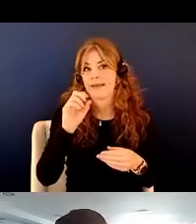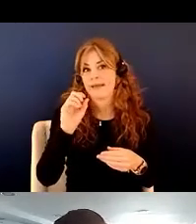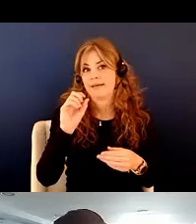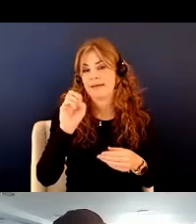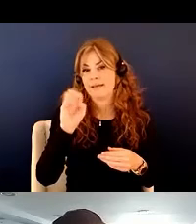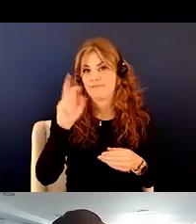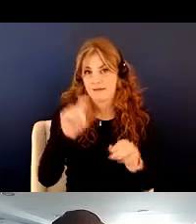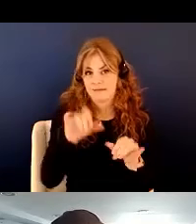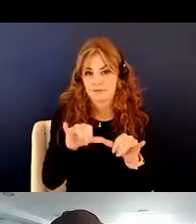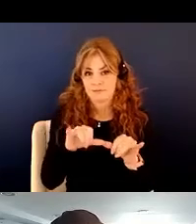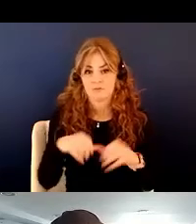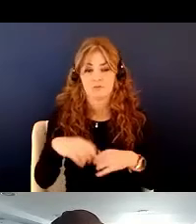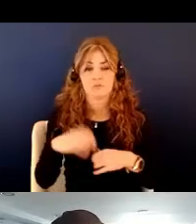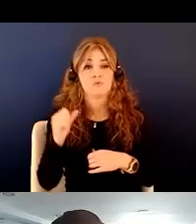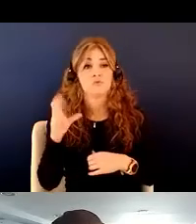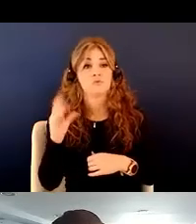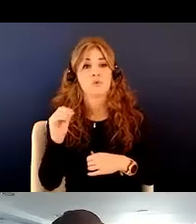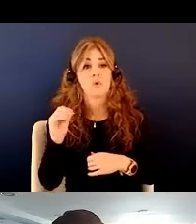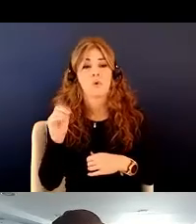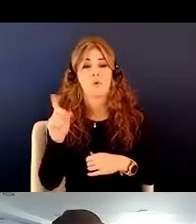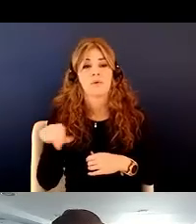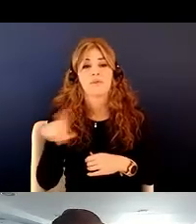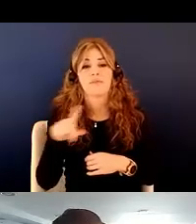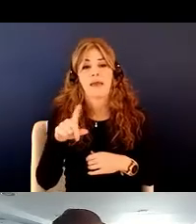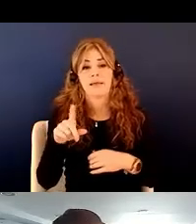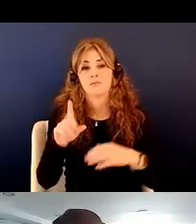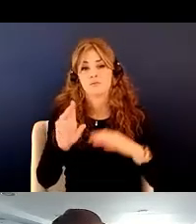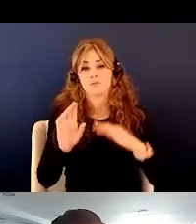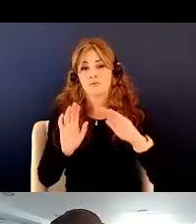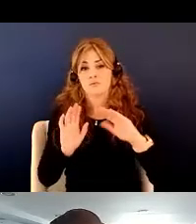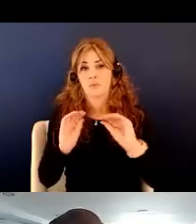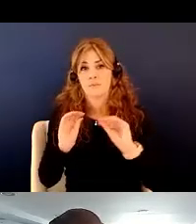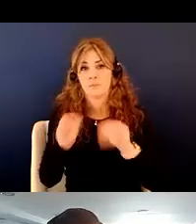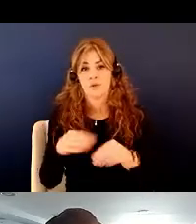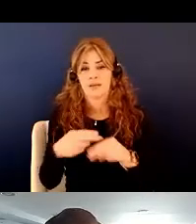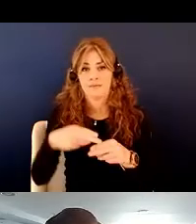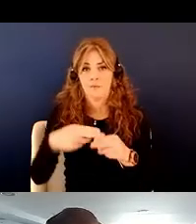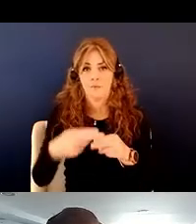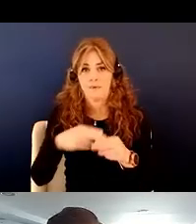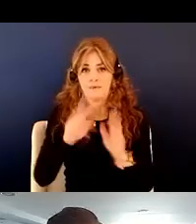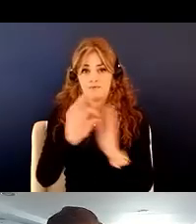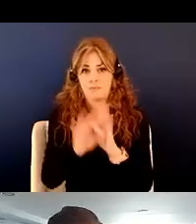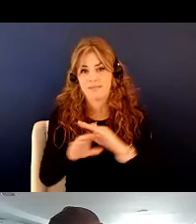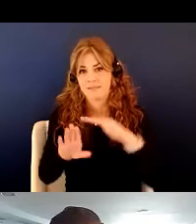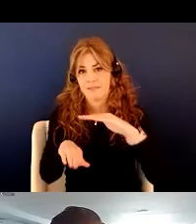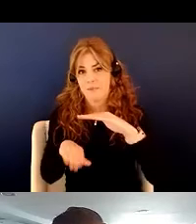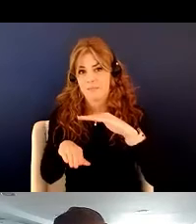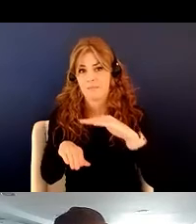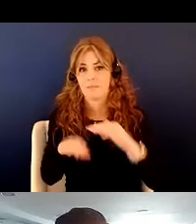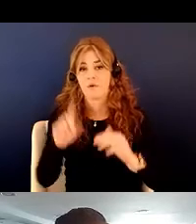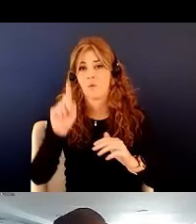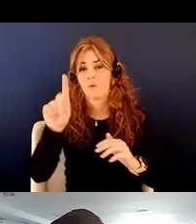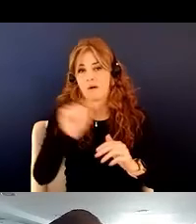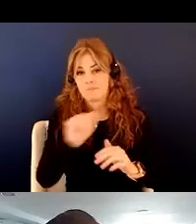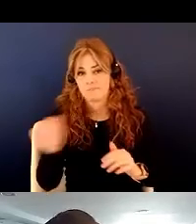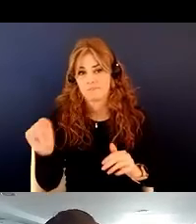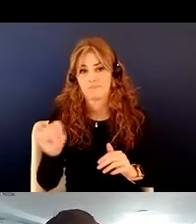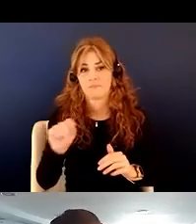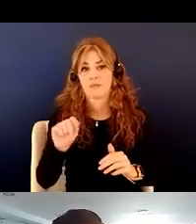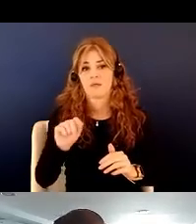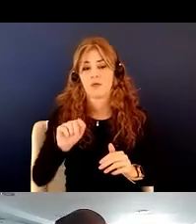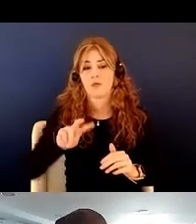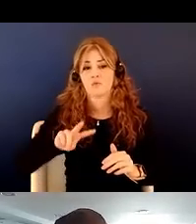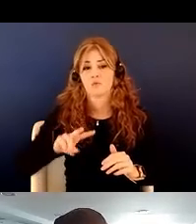to estimate, those go into the denominator of our weight formula here. So 1 over our squared standard